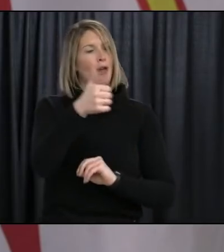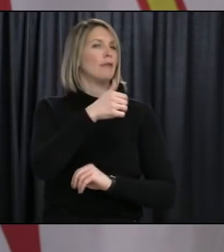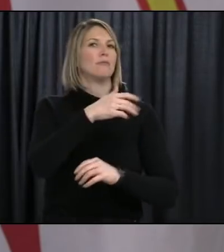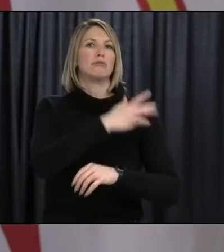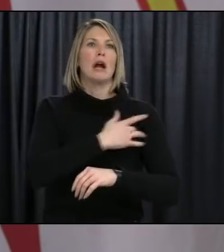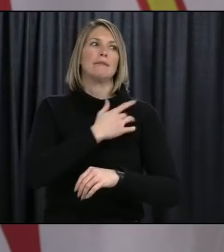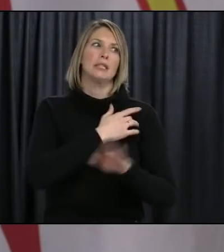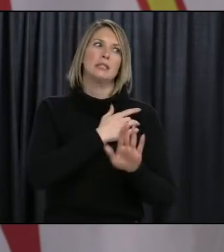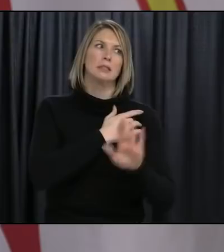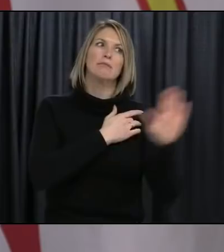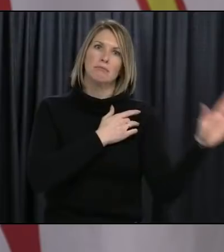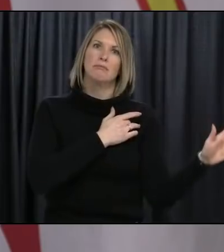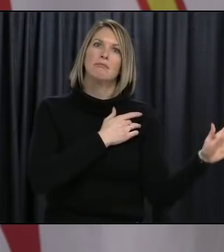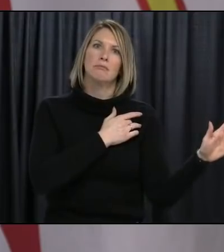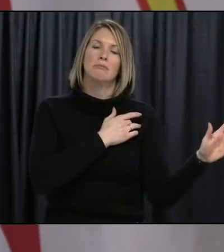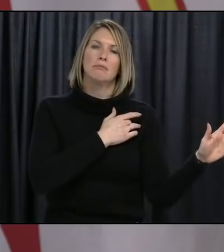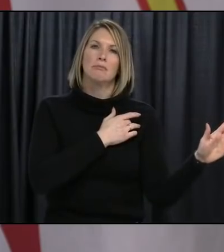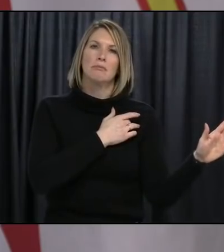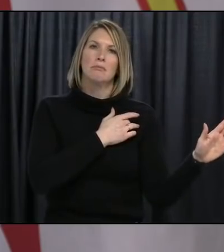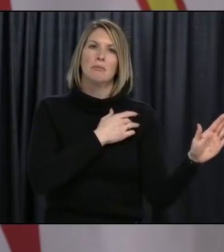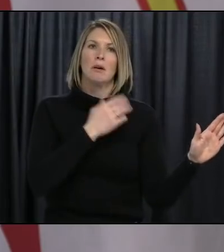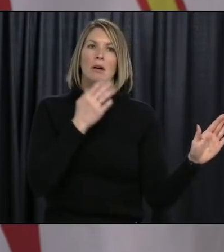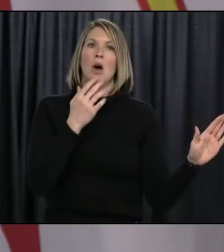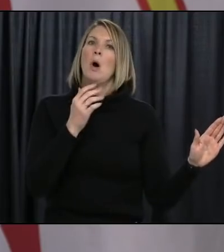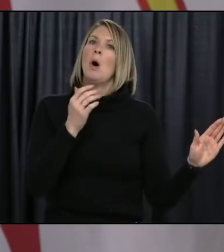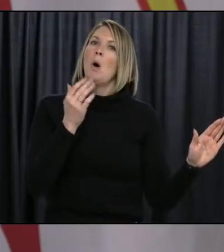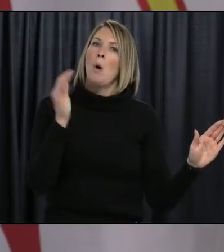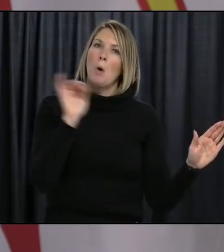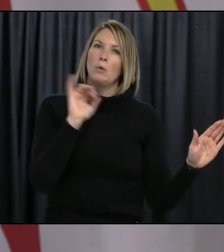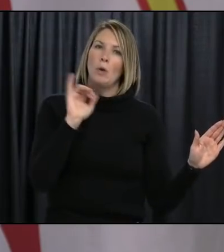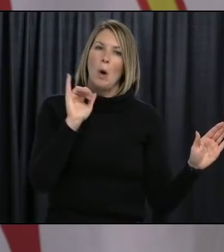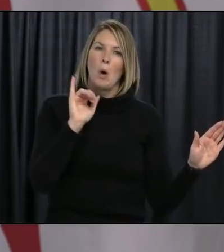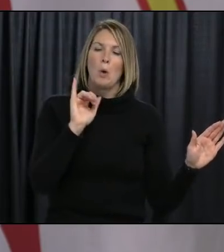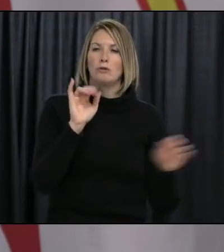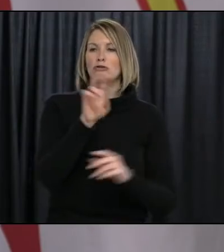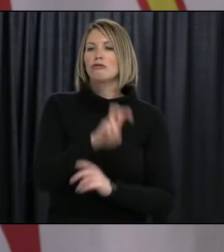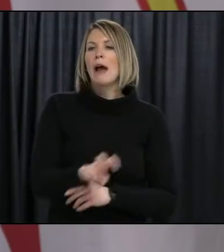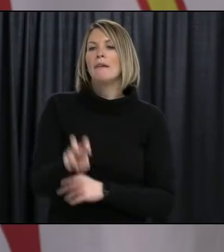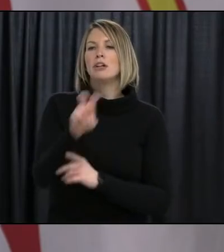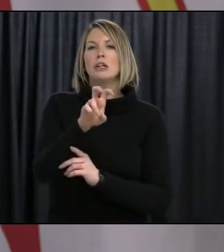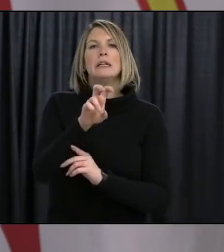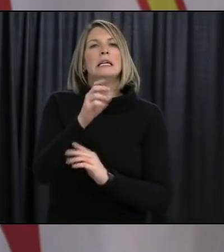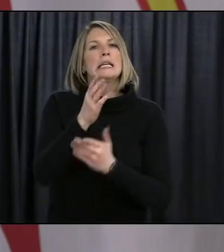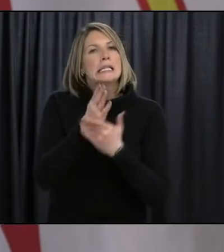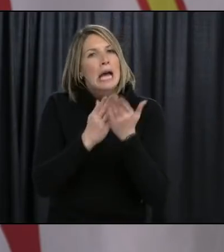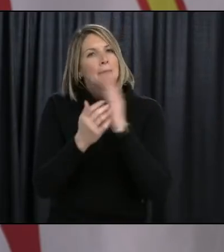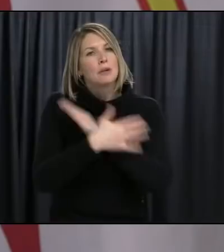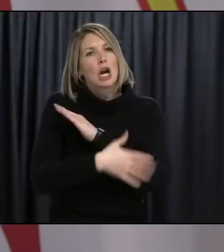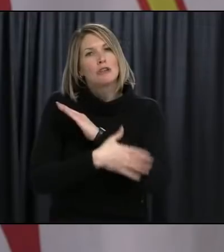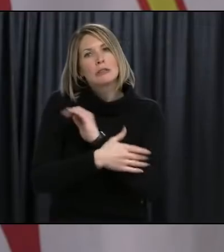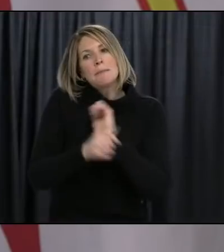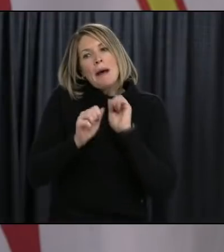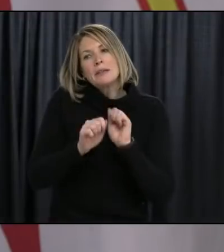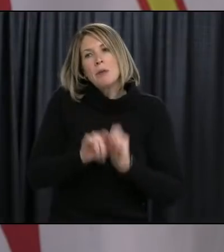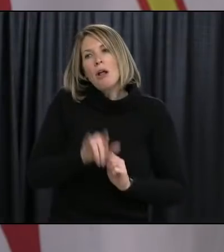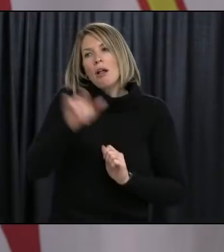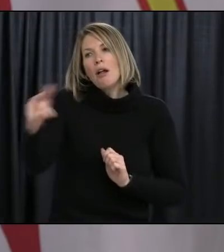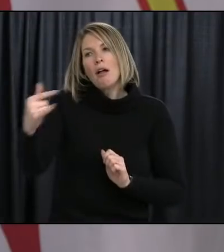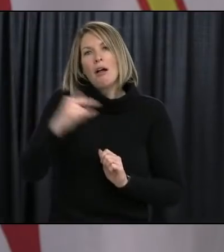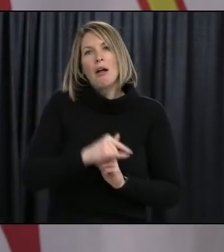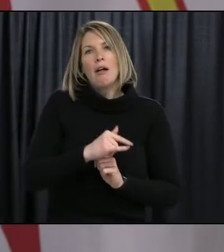that travel might be, travel to certain areas may be acceptable, that sort of thing. It's not